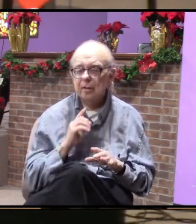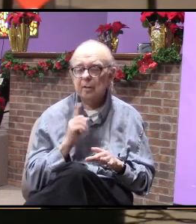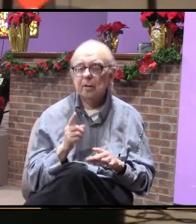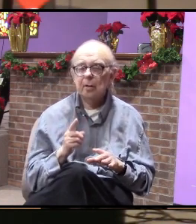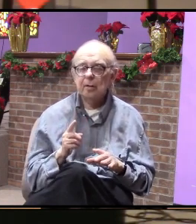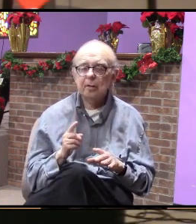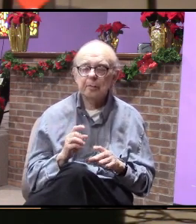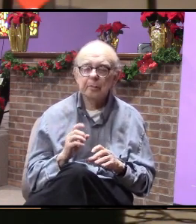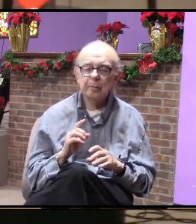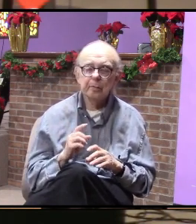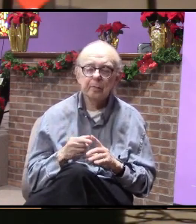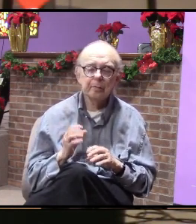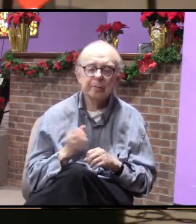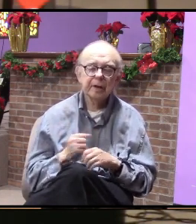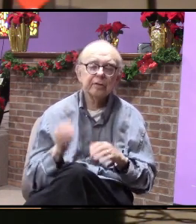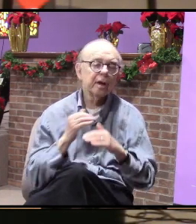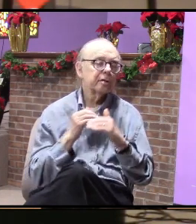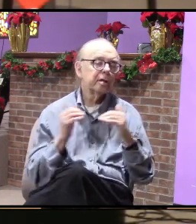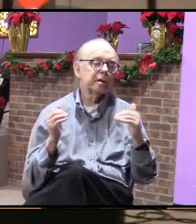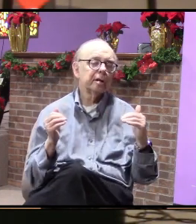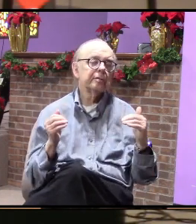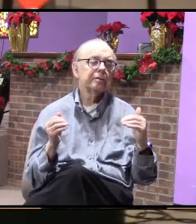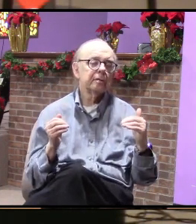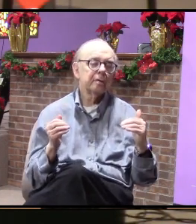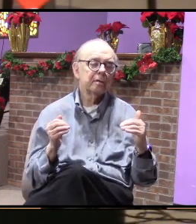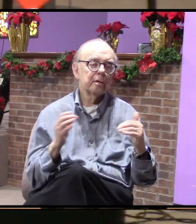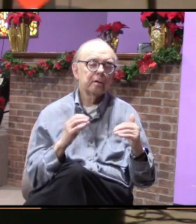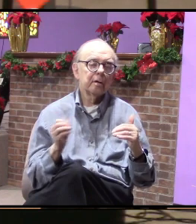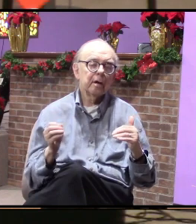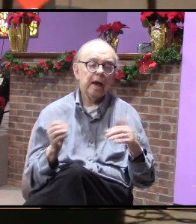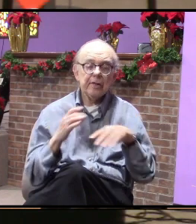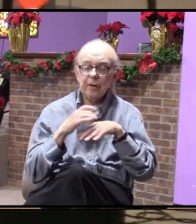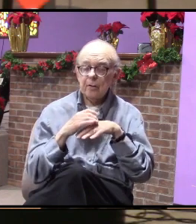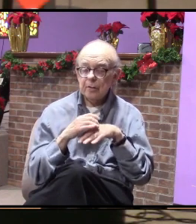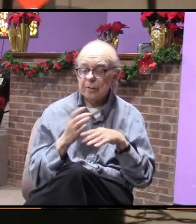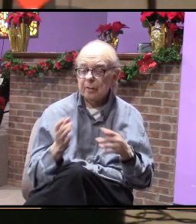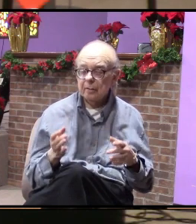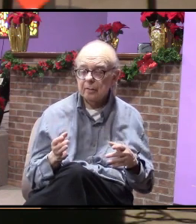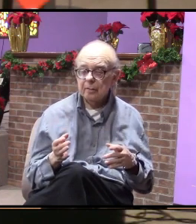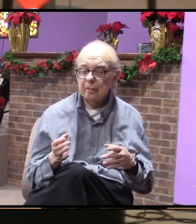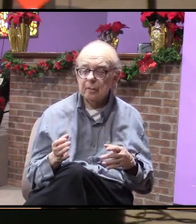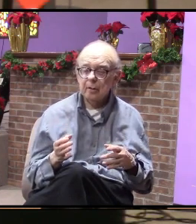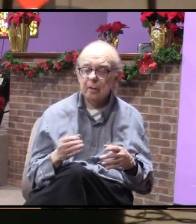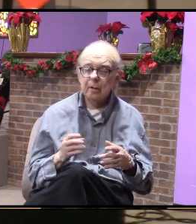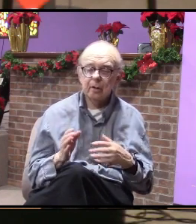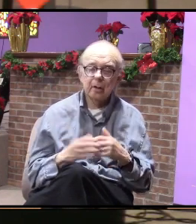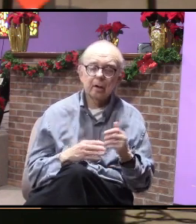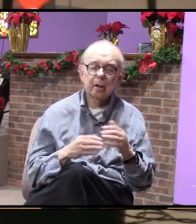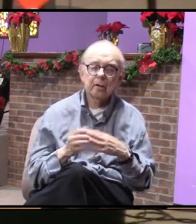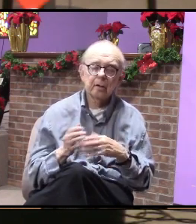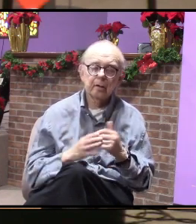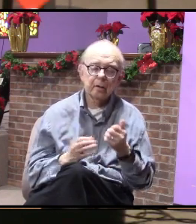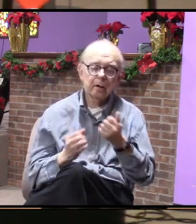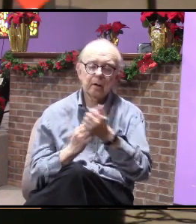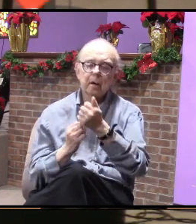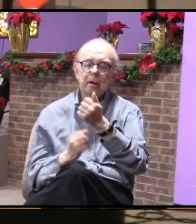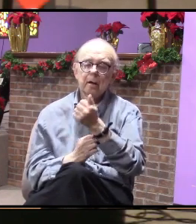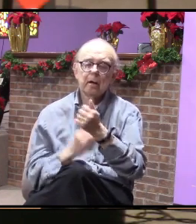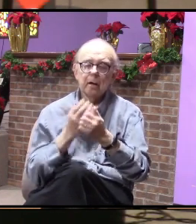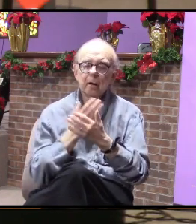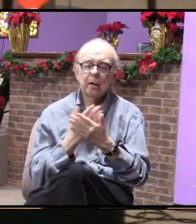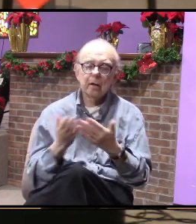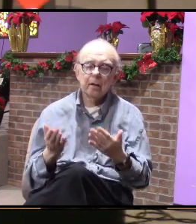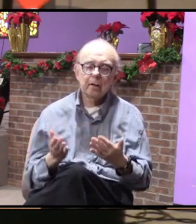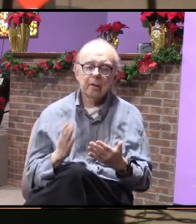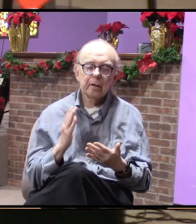begins to create the heavens and the earth, building a foundation for everything that